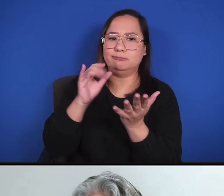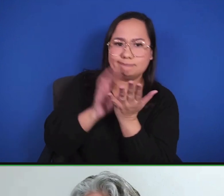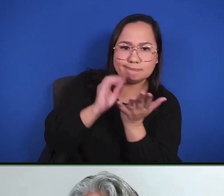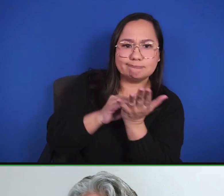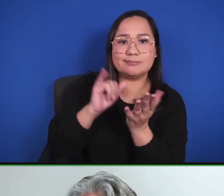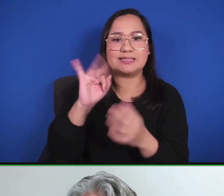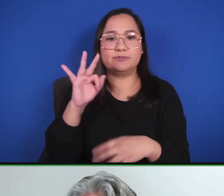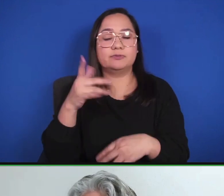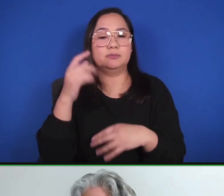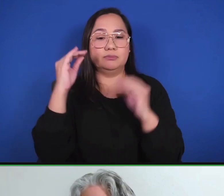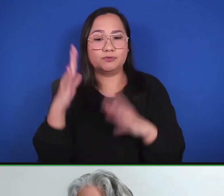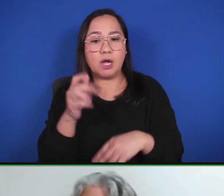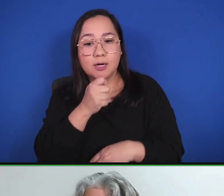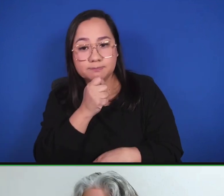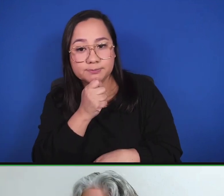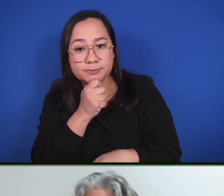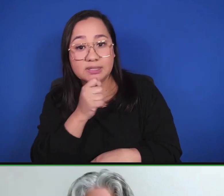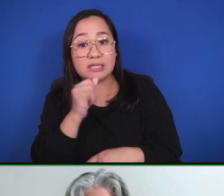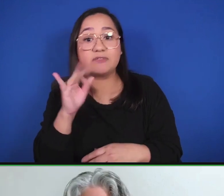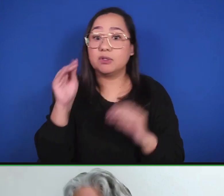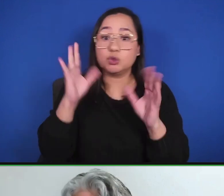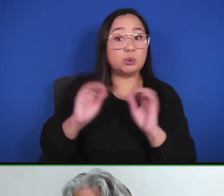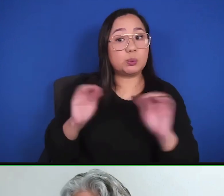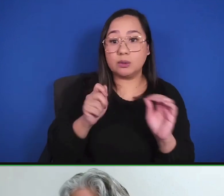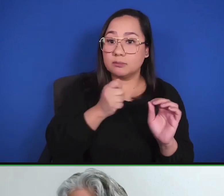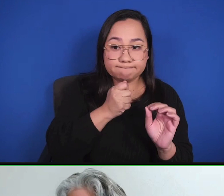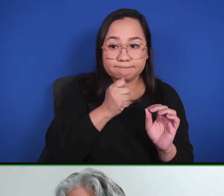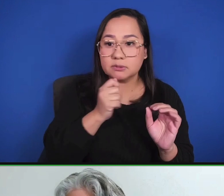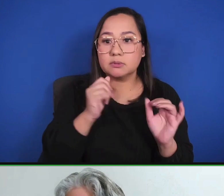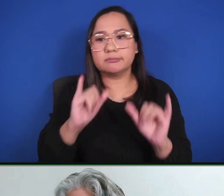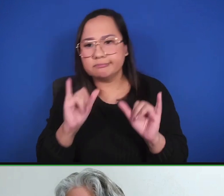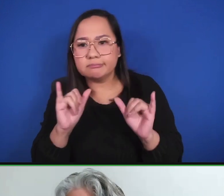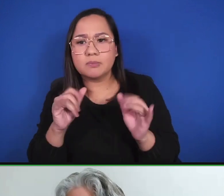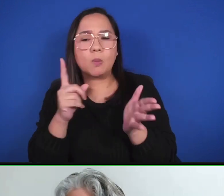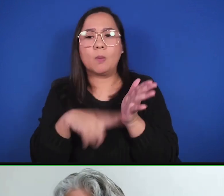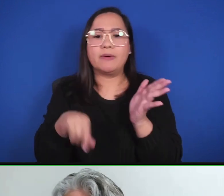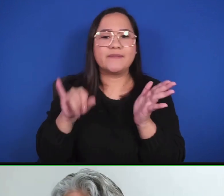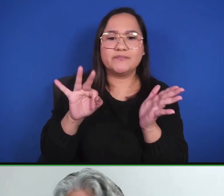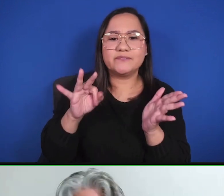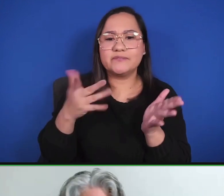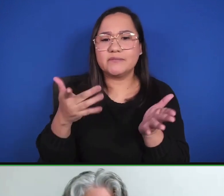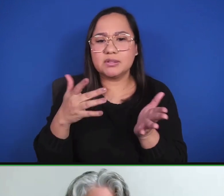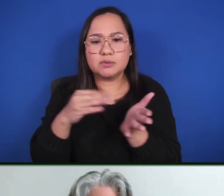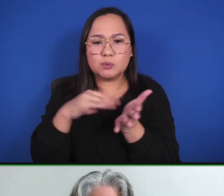it's a super interactive class? How does the student get information, or what strategies have been